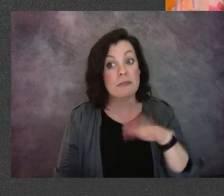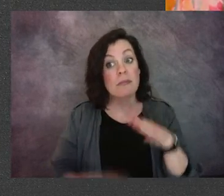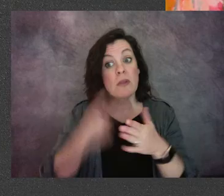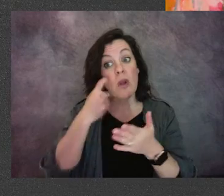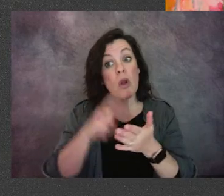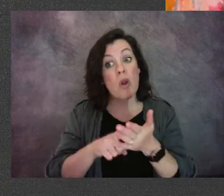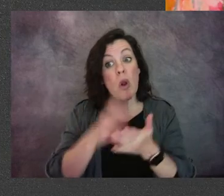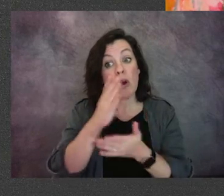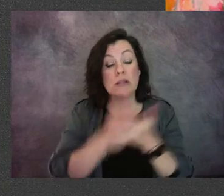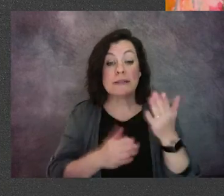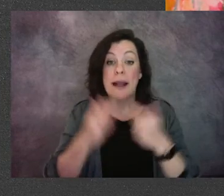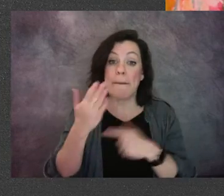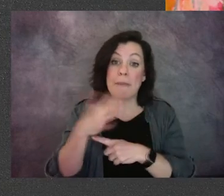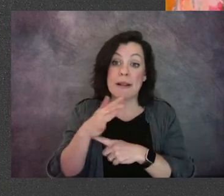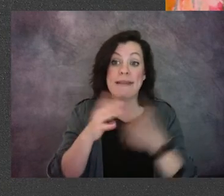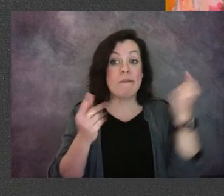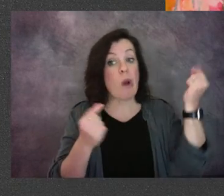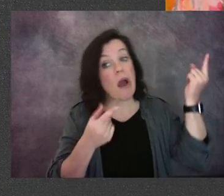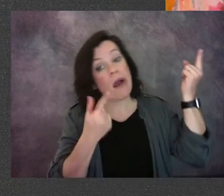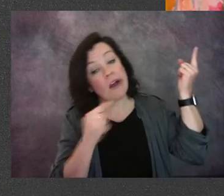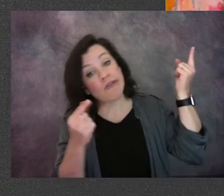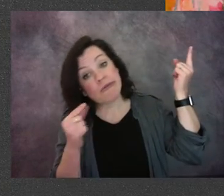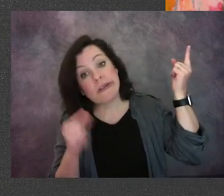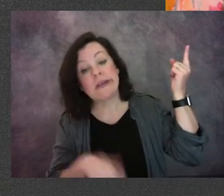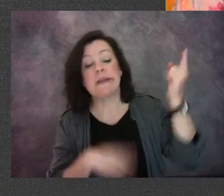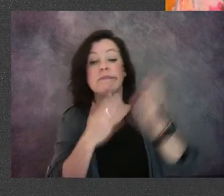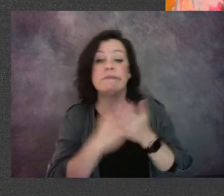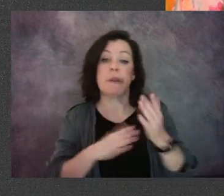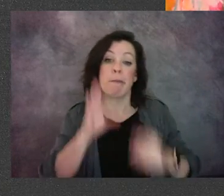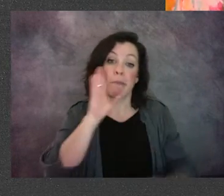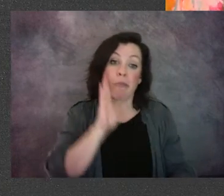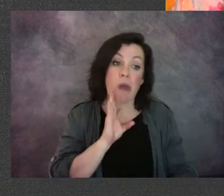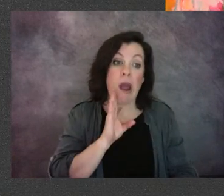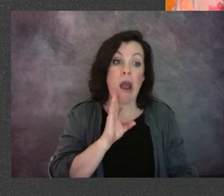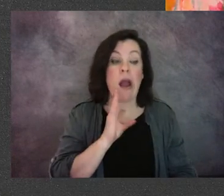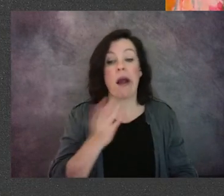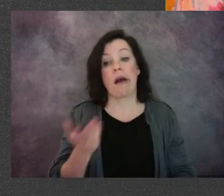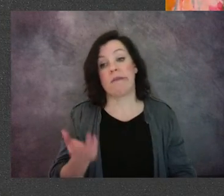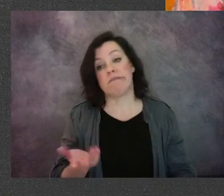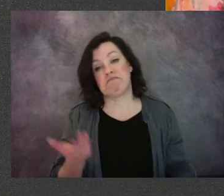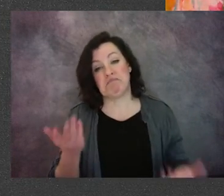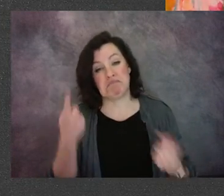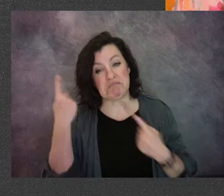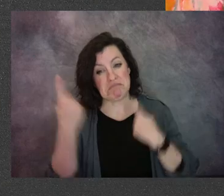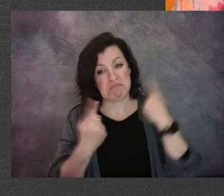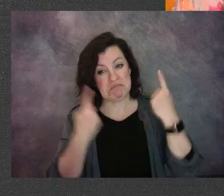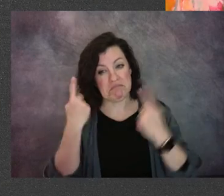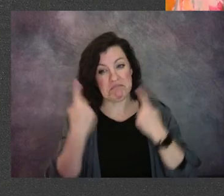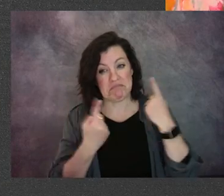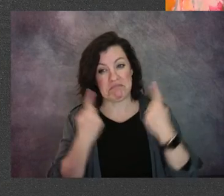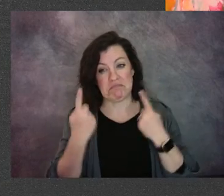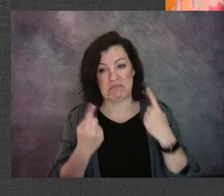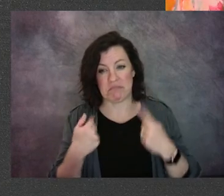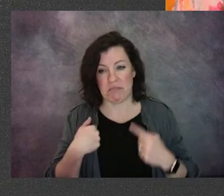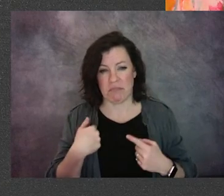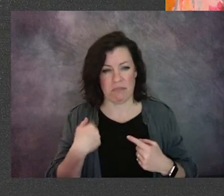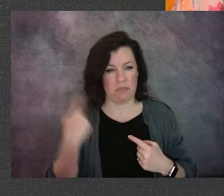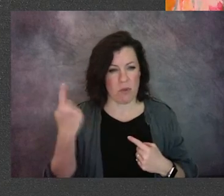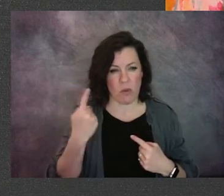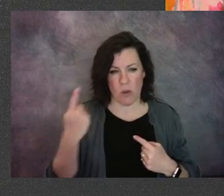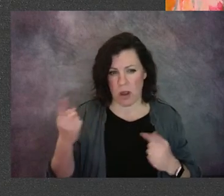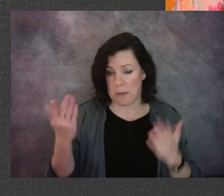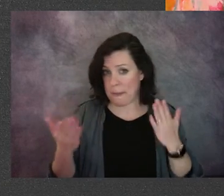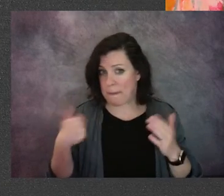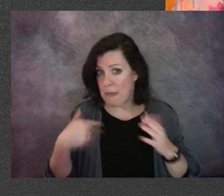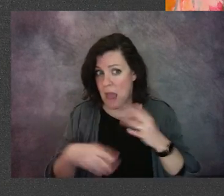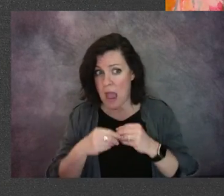Have you noticed that some of my leaves are green, some are brown? I wonder what it would be like if I got